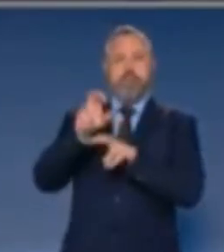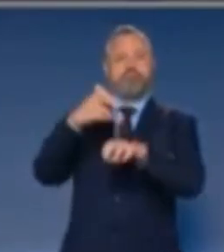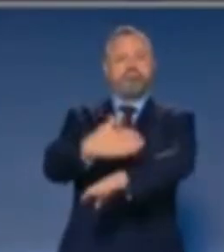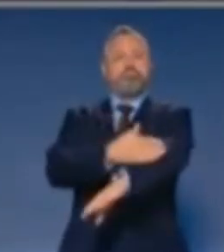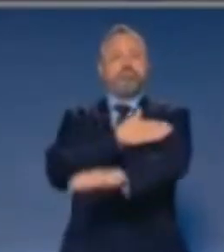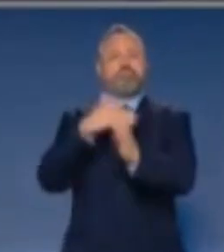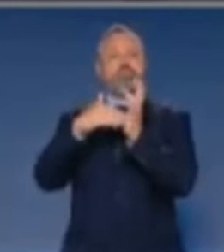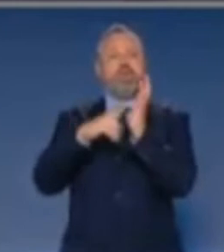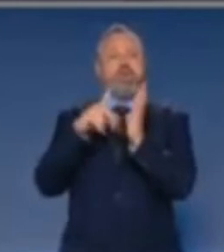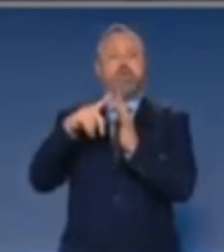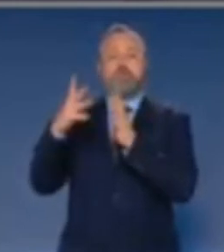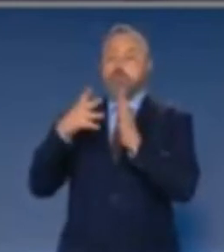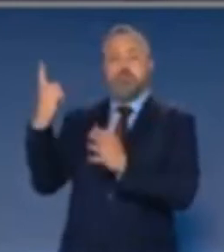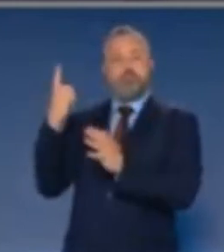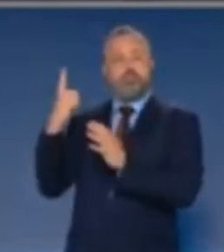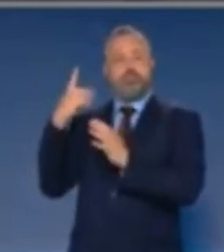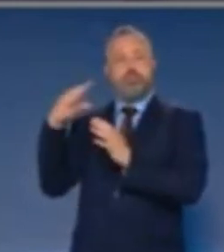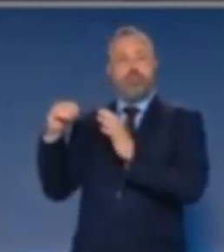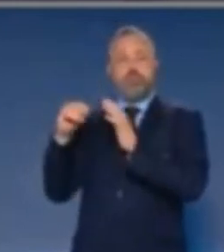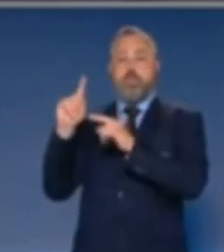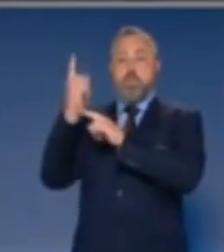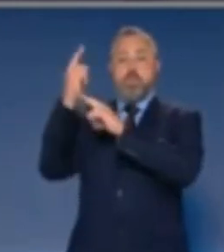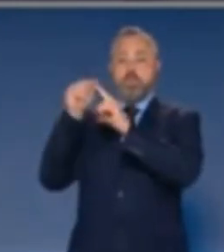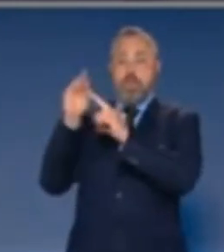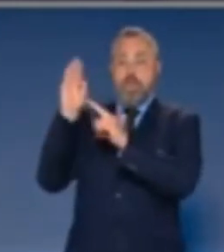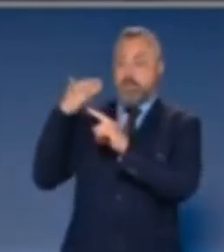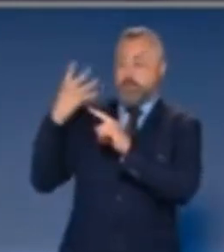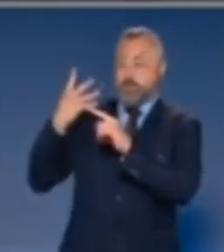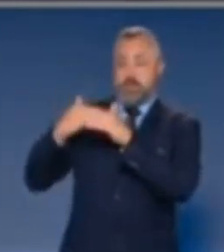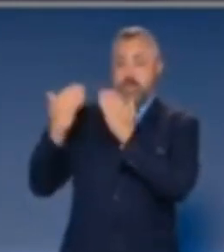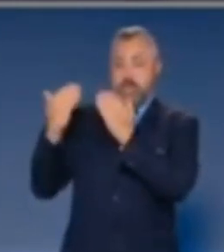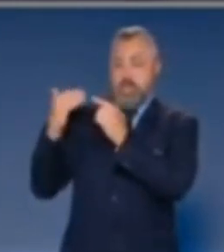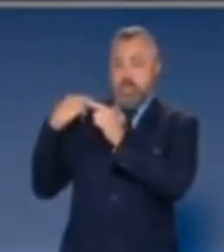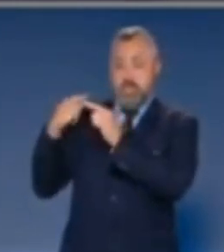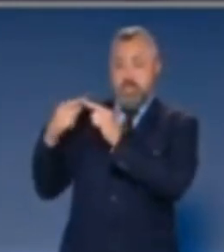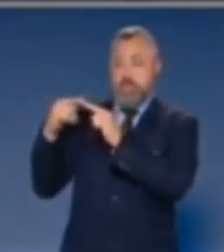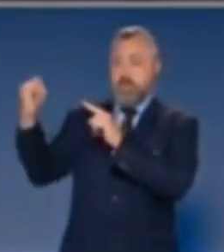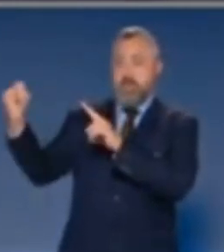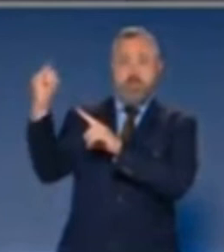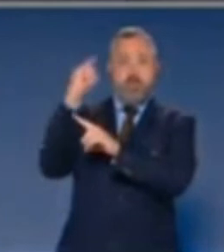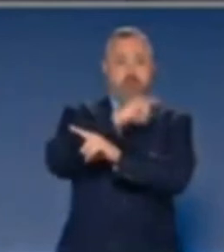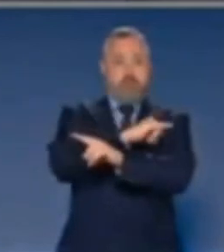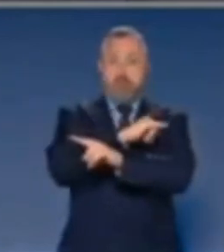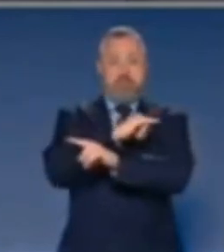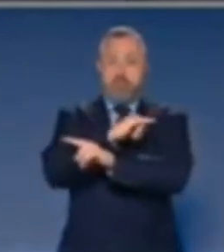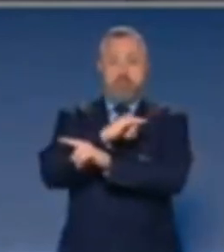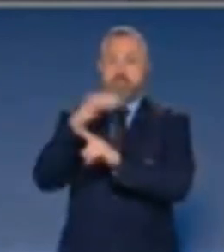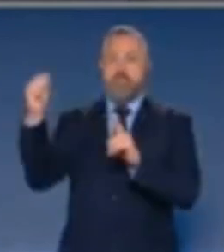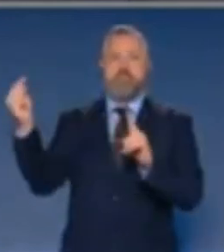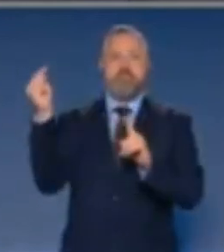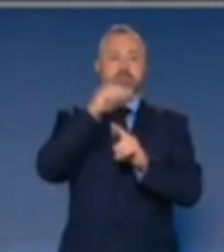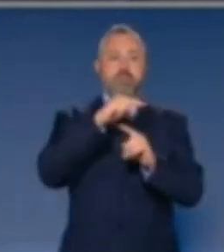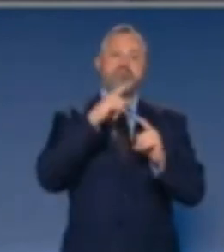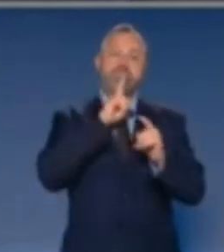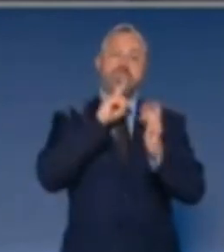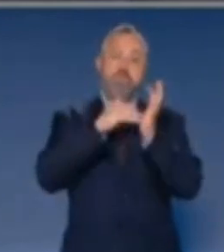last 14 days is not eligible to take one of the green zone flights. If they want to come to Australia, they take a red zone flight, and then they're in quarantine